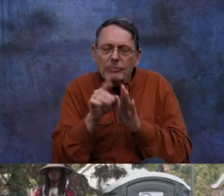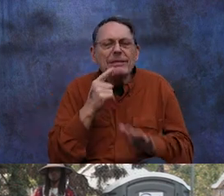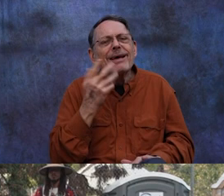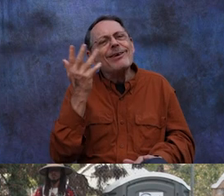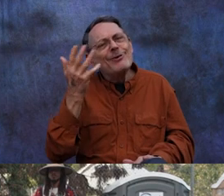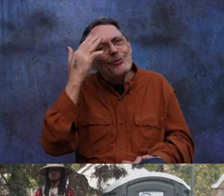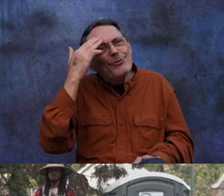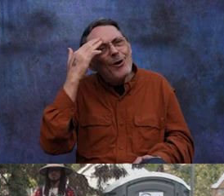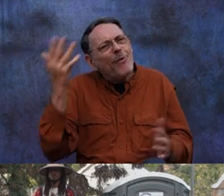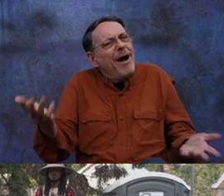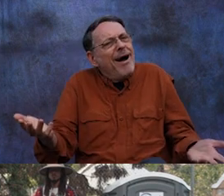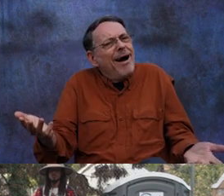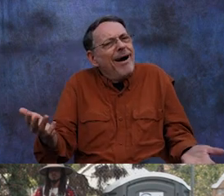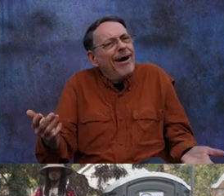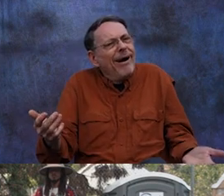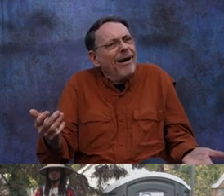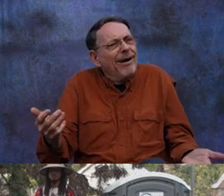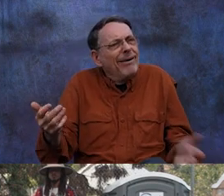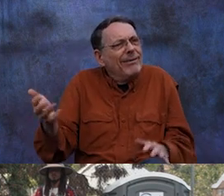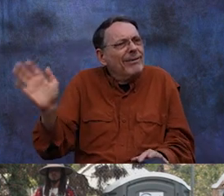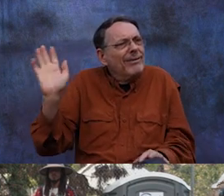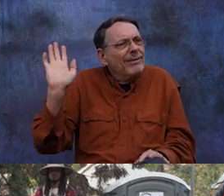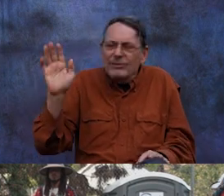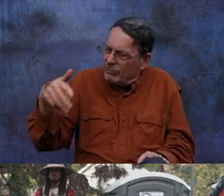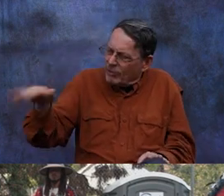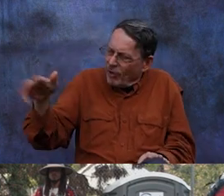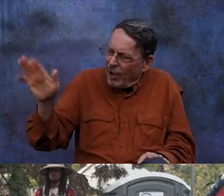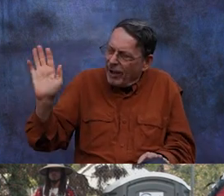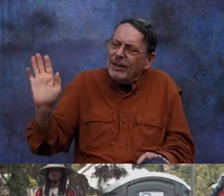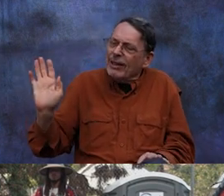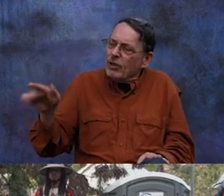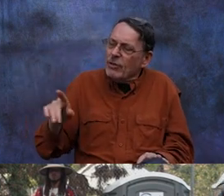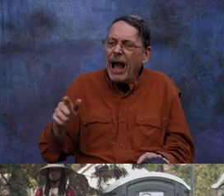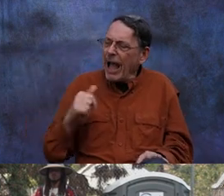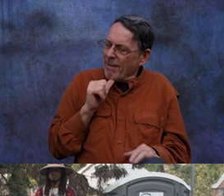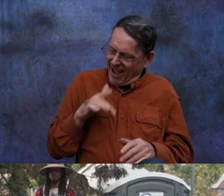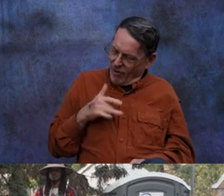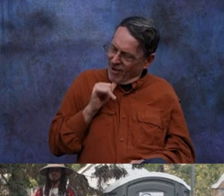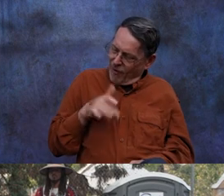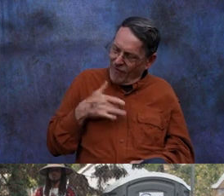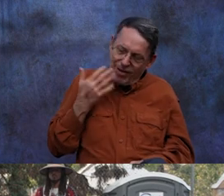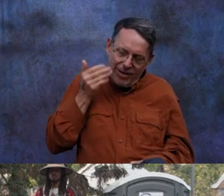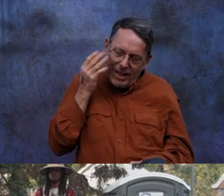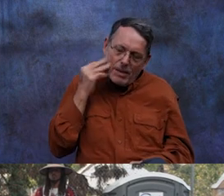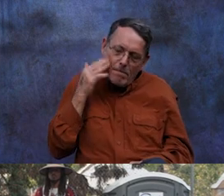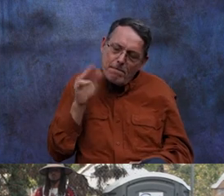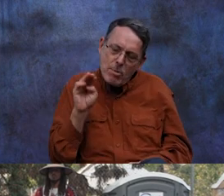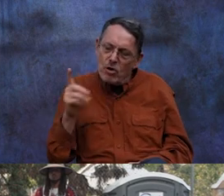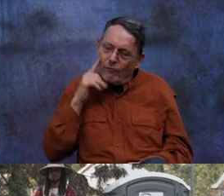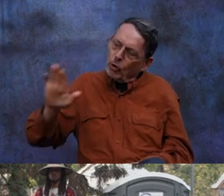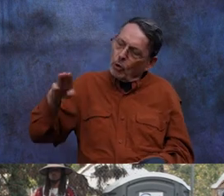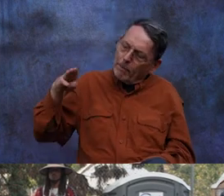what? I don't think you're right for me. No, honey, you need to go on with your bad self. I'm not in the mood for your bullshit,